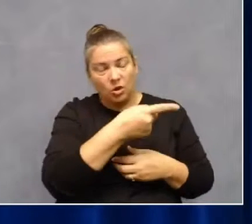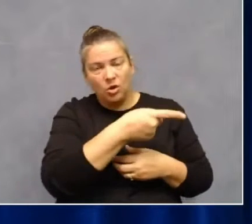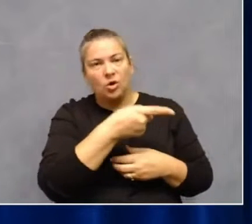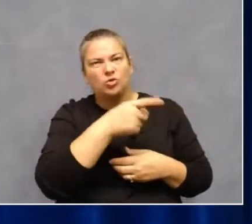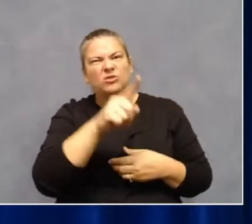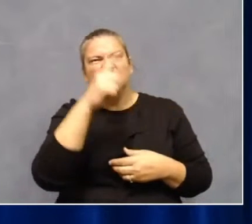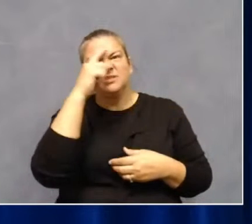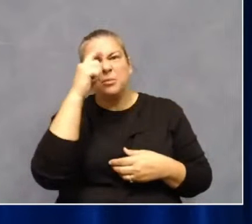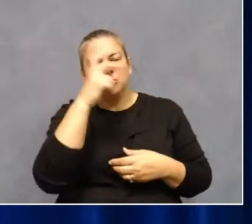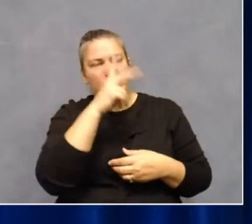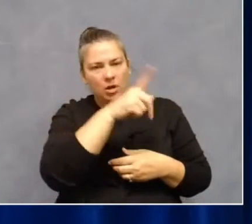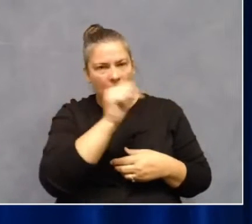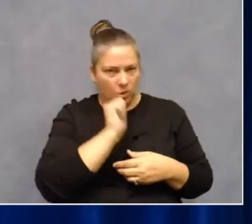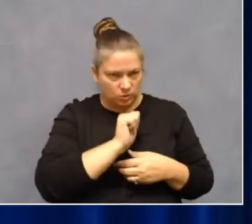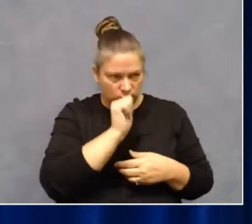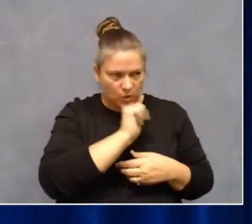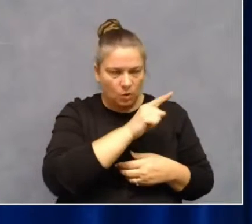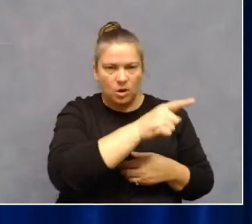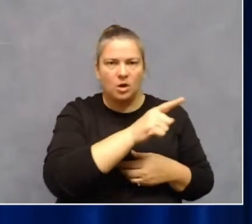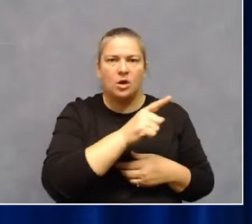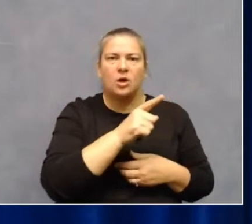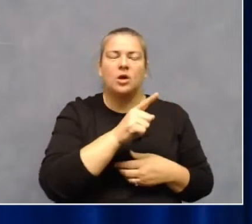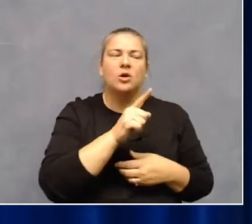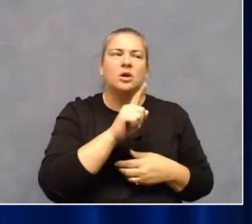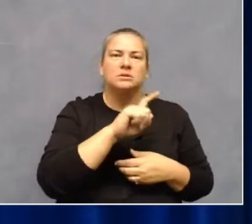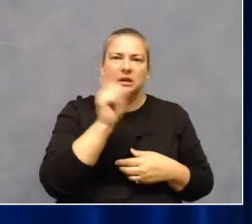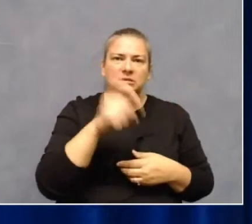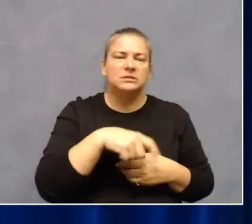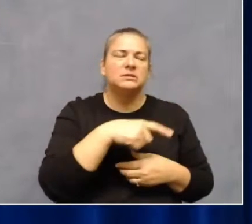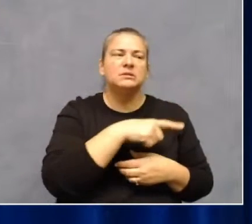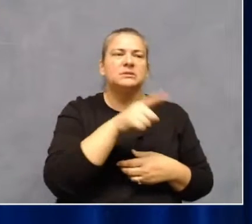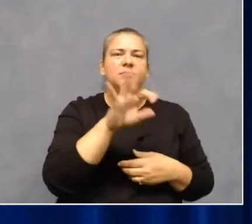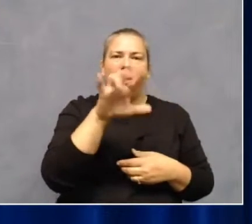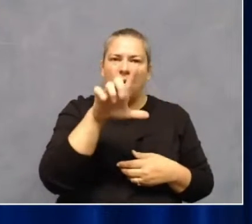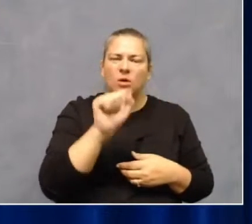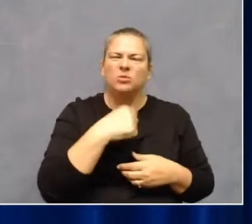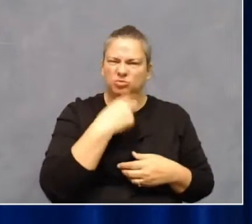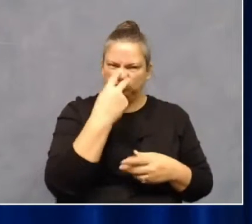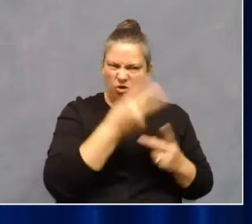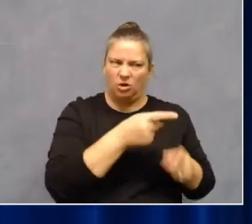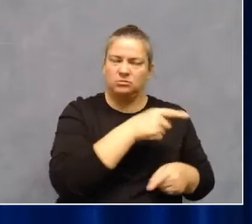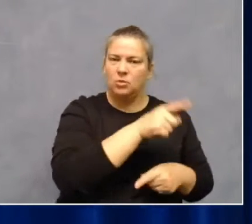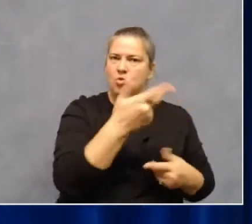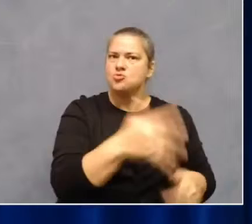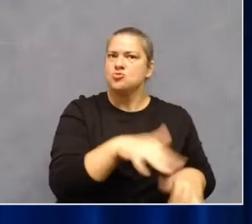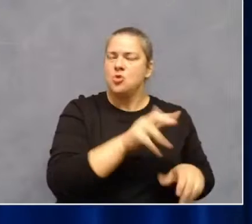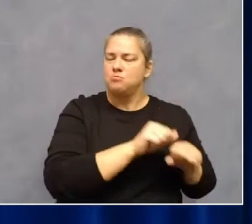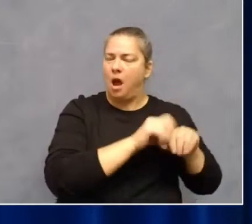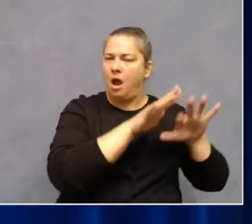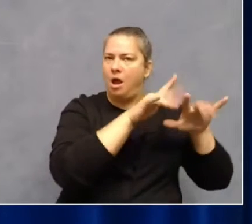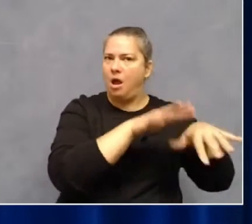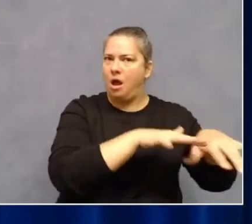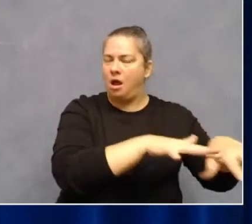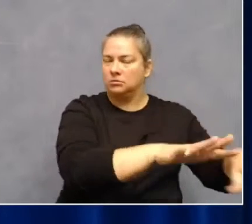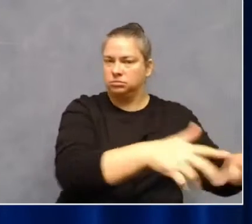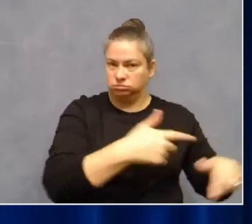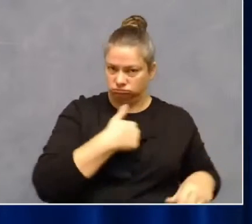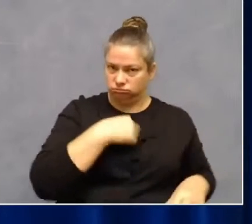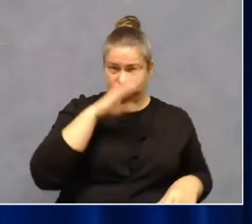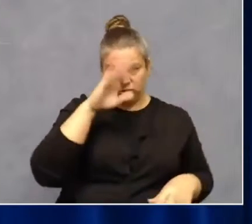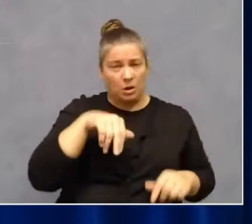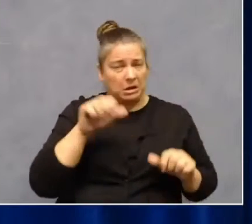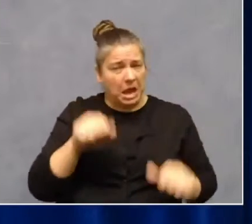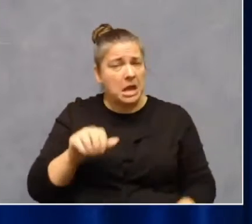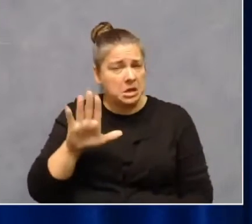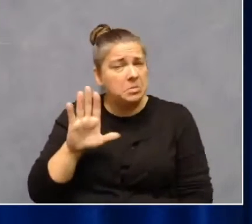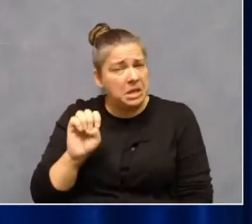in Arizona and in Houston and parts of Florida. So we knew that this could be a crisis and be a problem. And here in Kentucky,